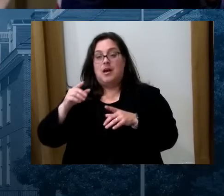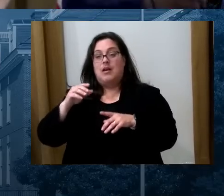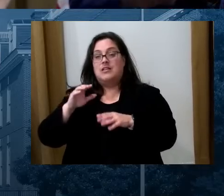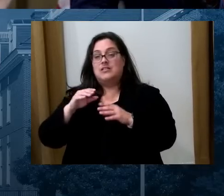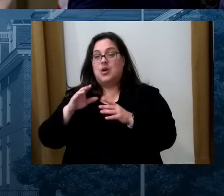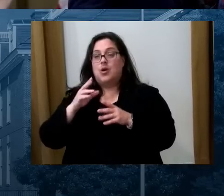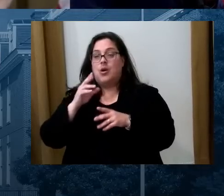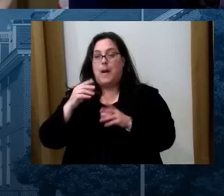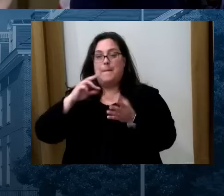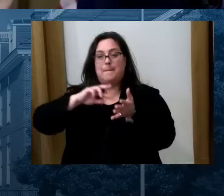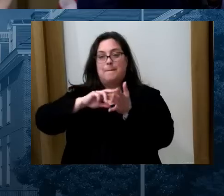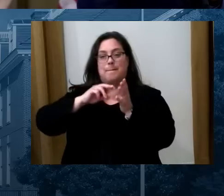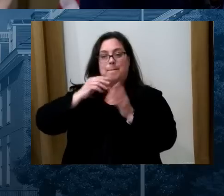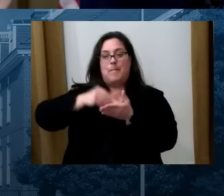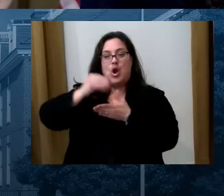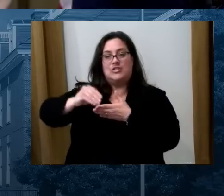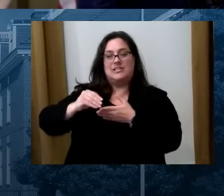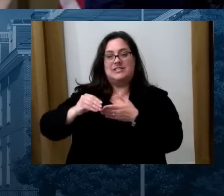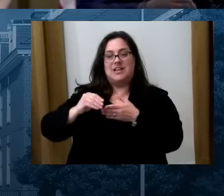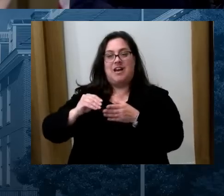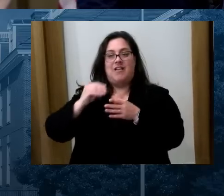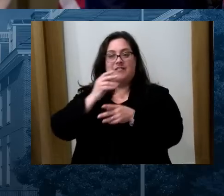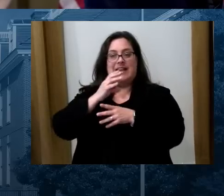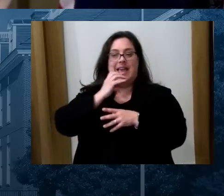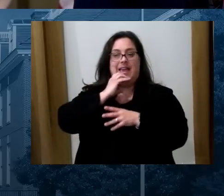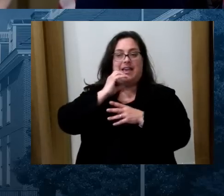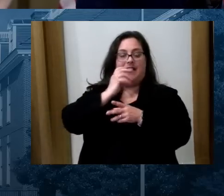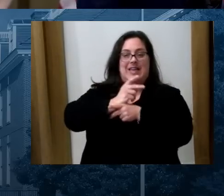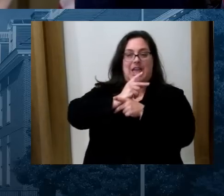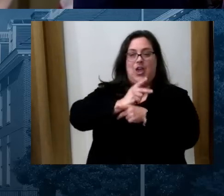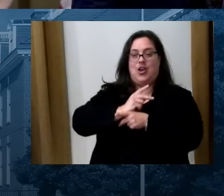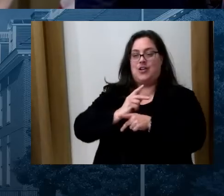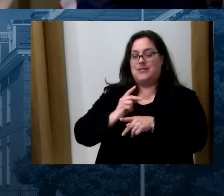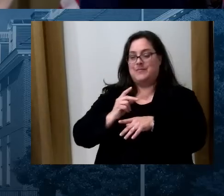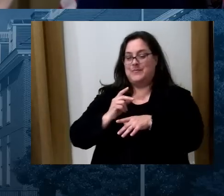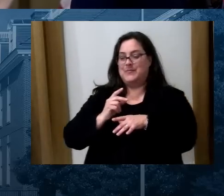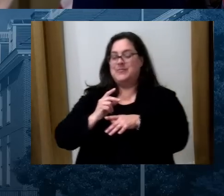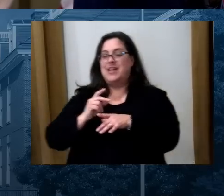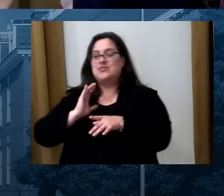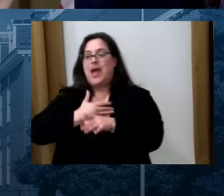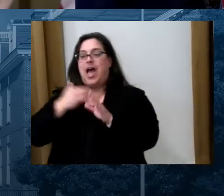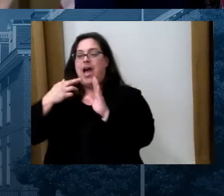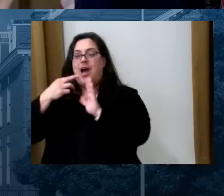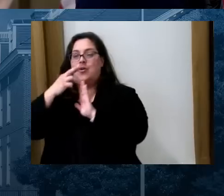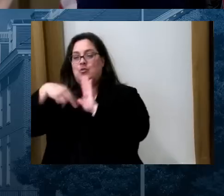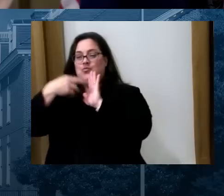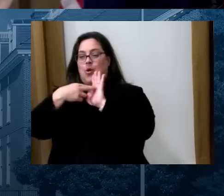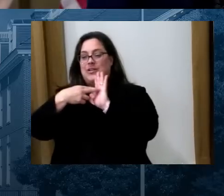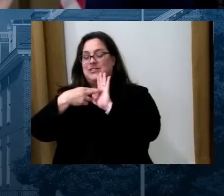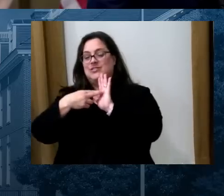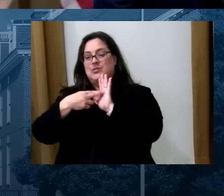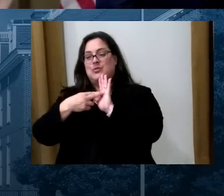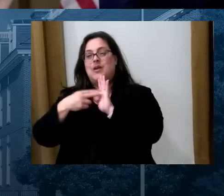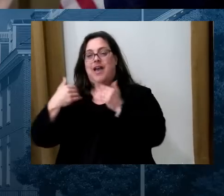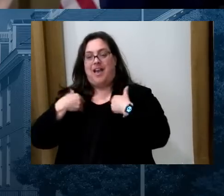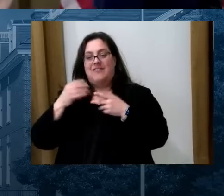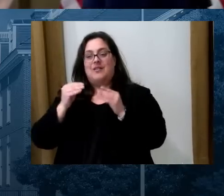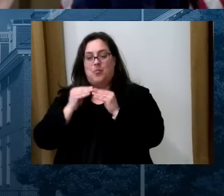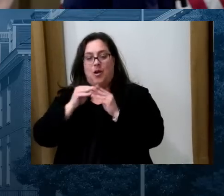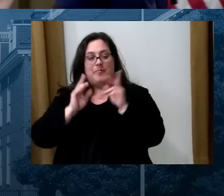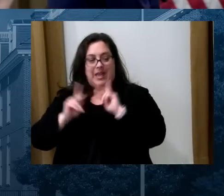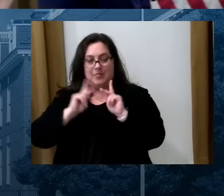effort to try to expand our roles by getting more individuals into these facilities to service